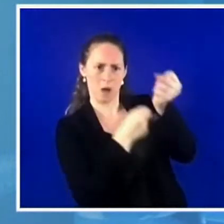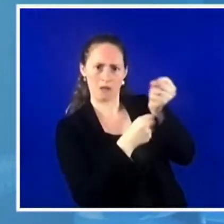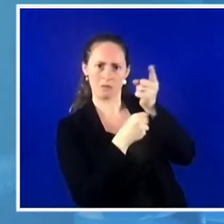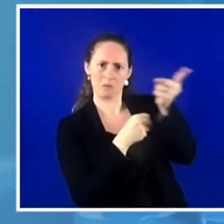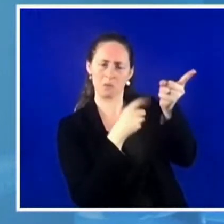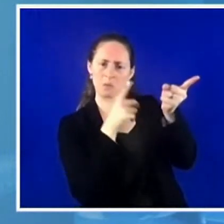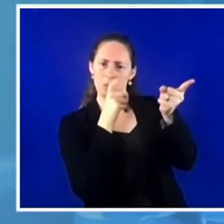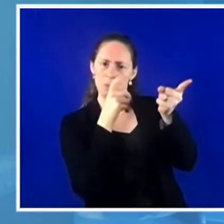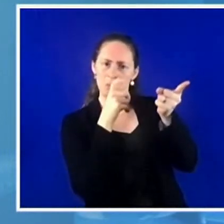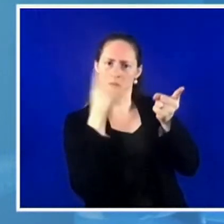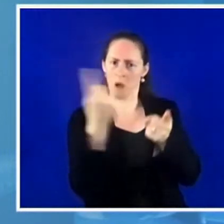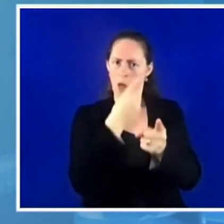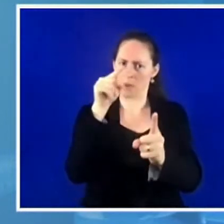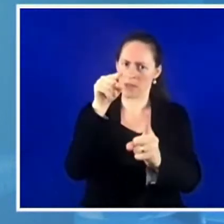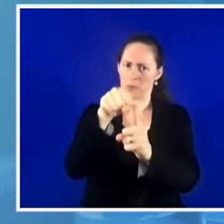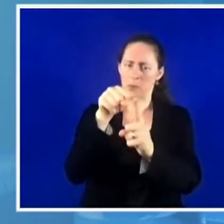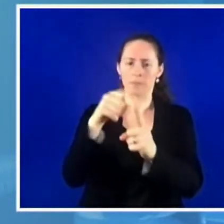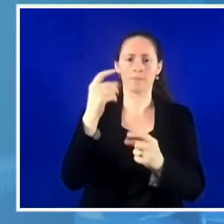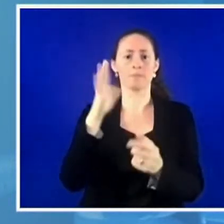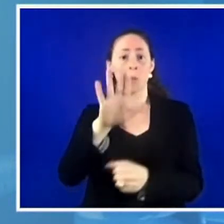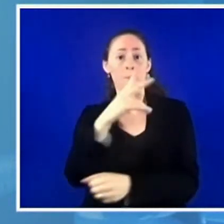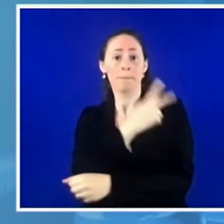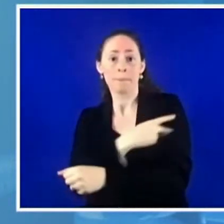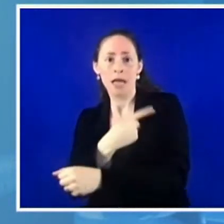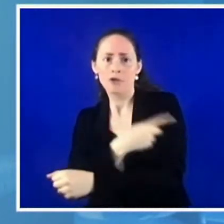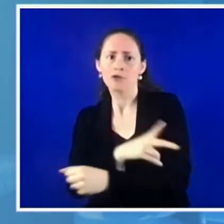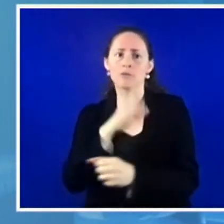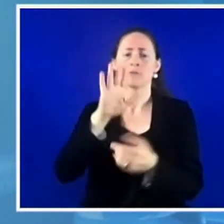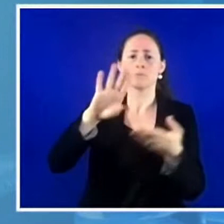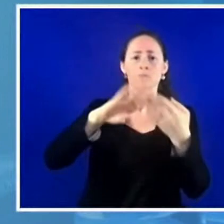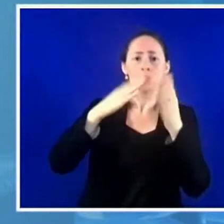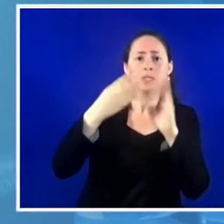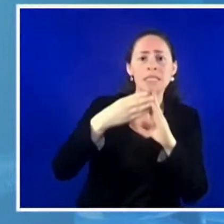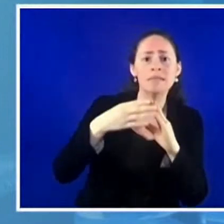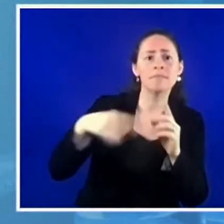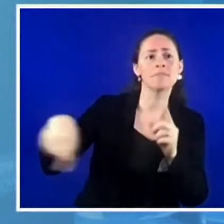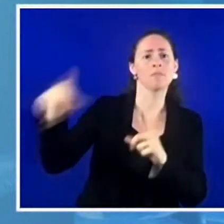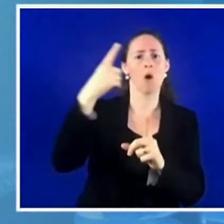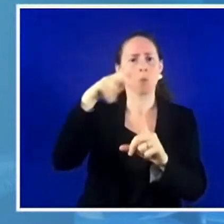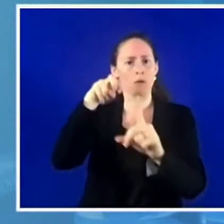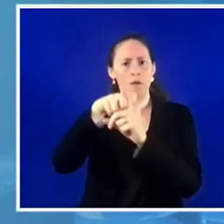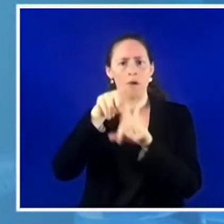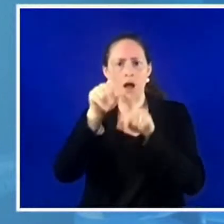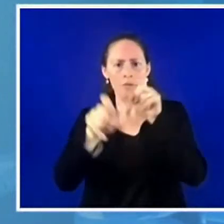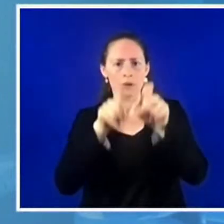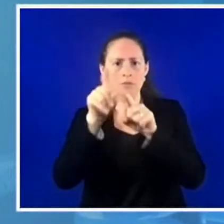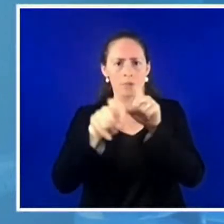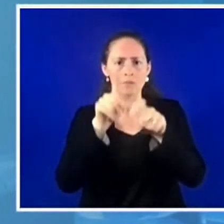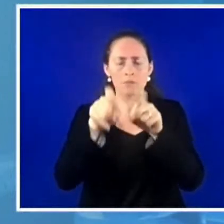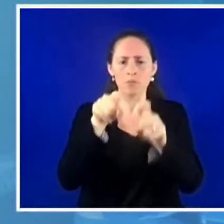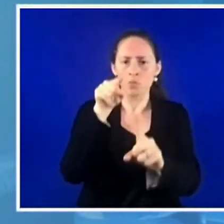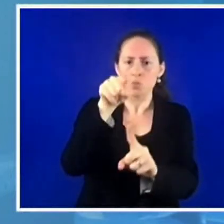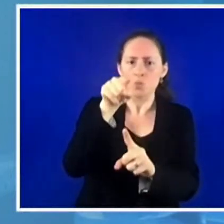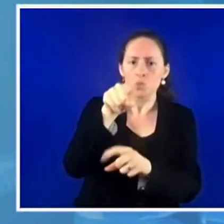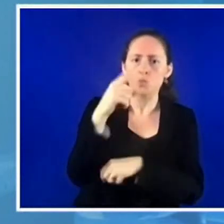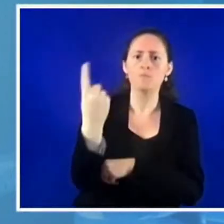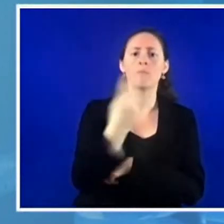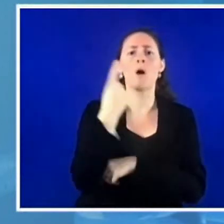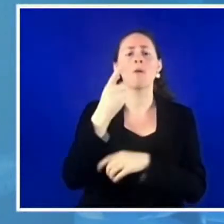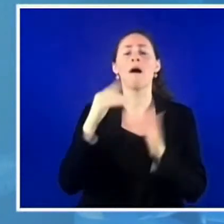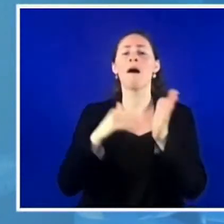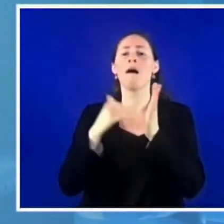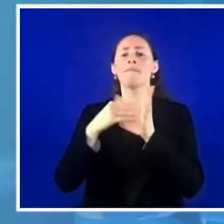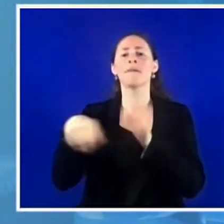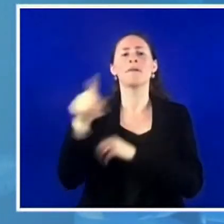communities. And your offices are the most preferred location to get COVID vaccines. So today we're going to